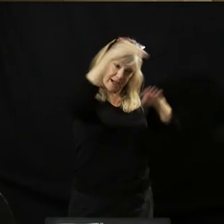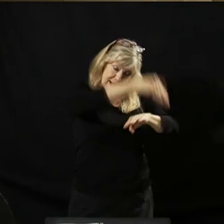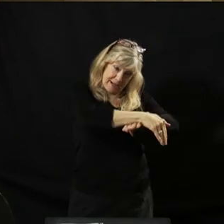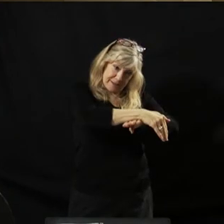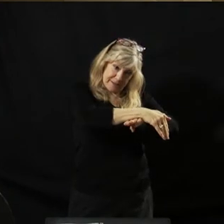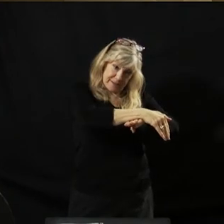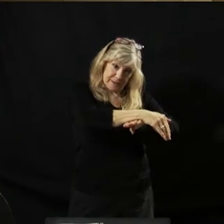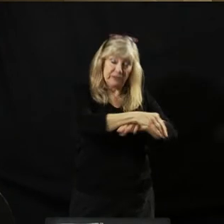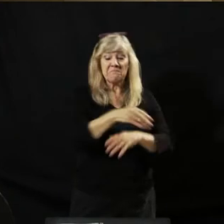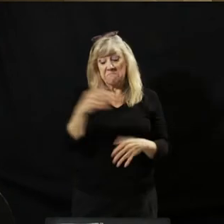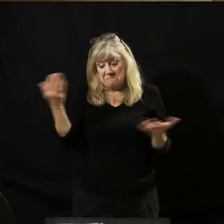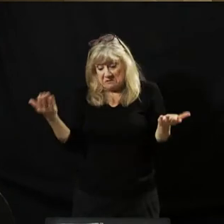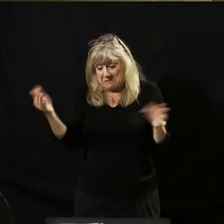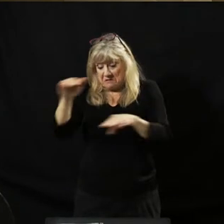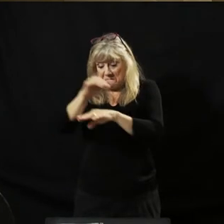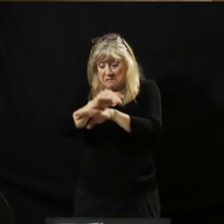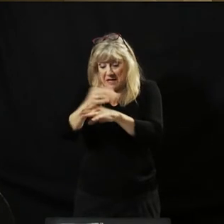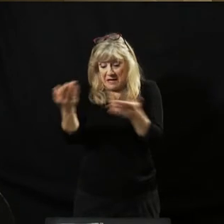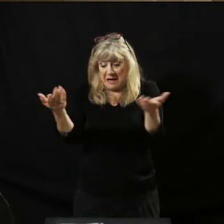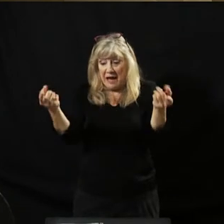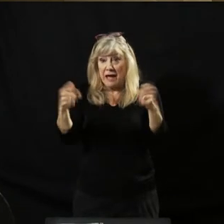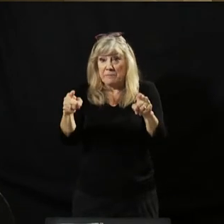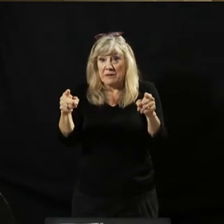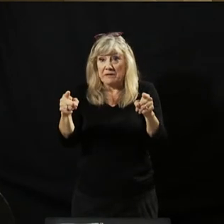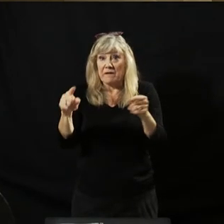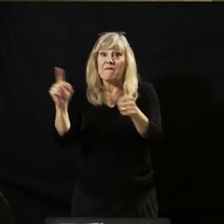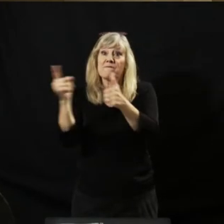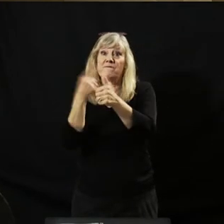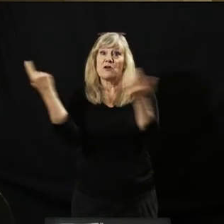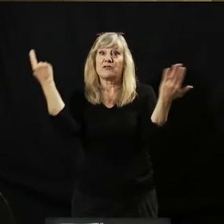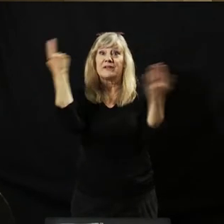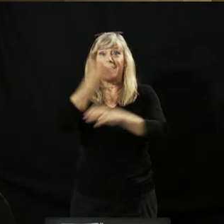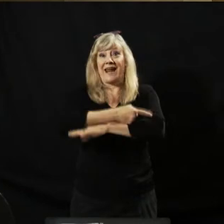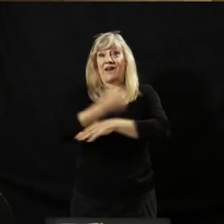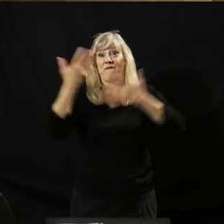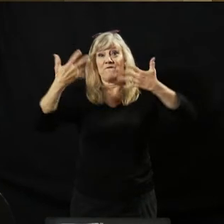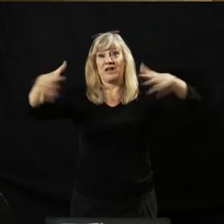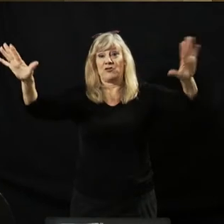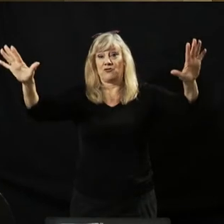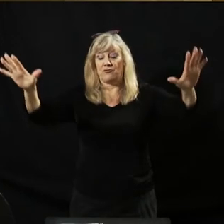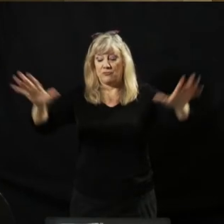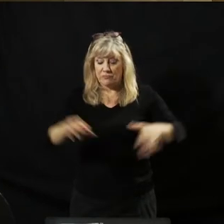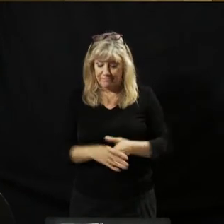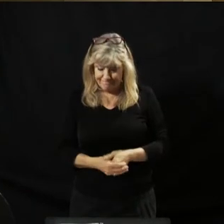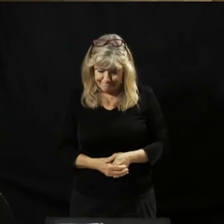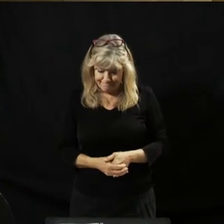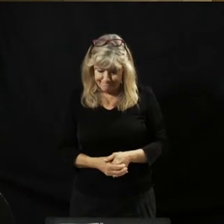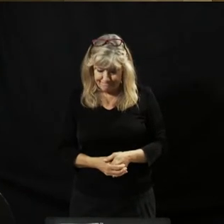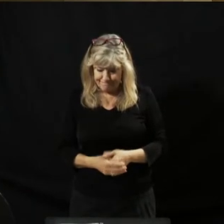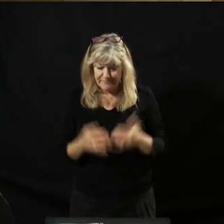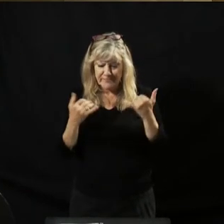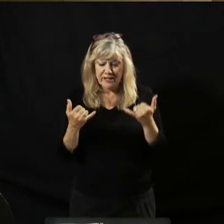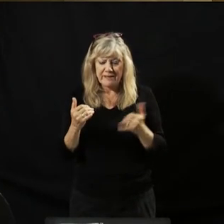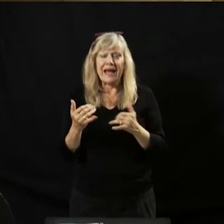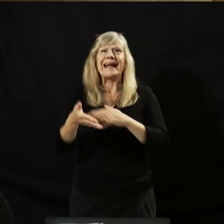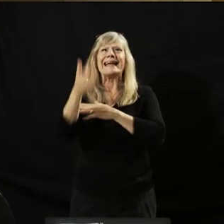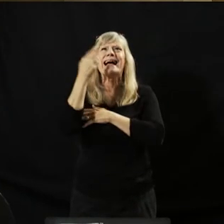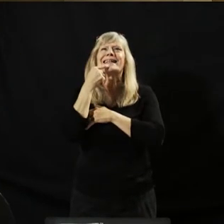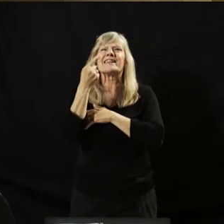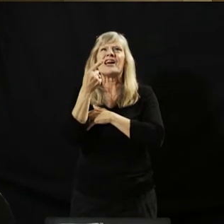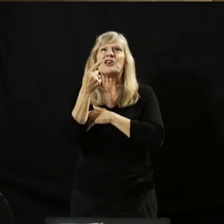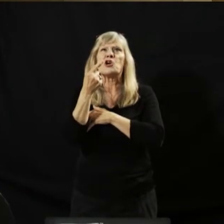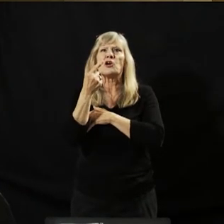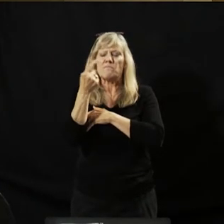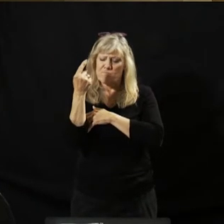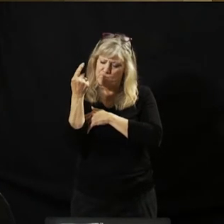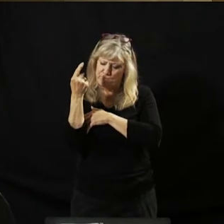evening came, and morning followed, the first day. Then God said, "Let there be a